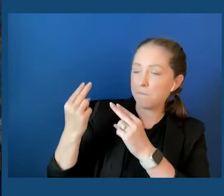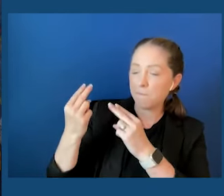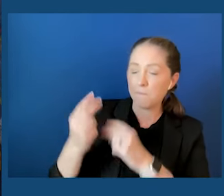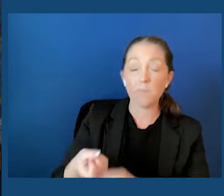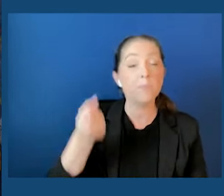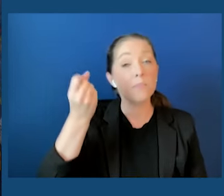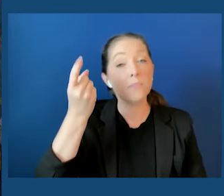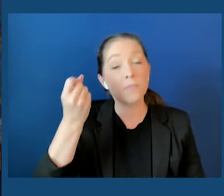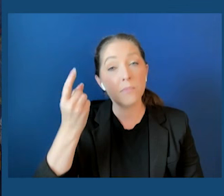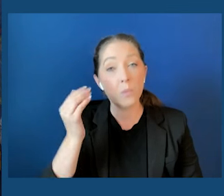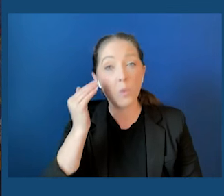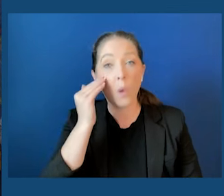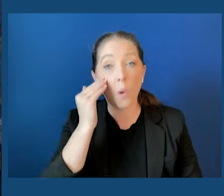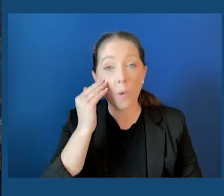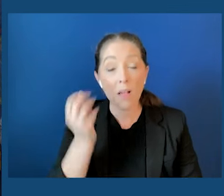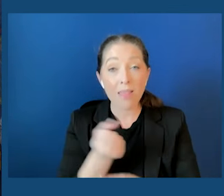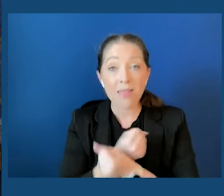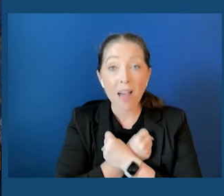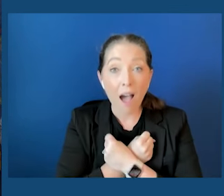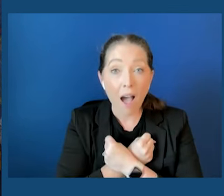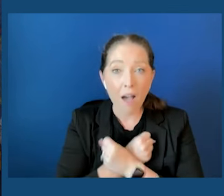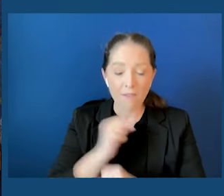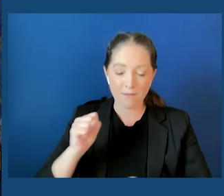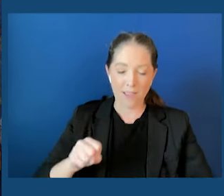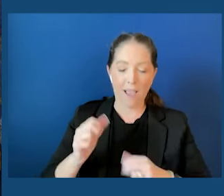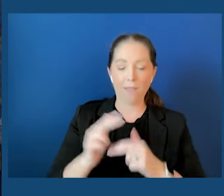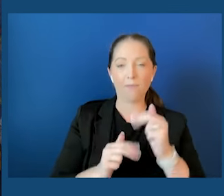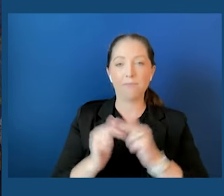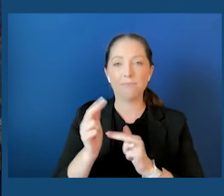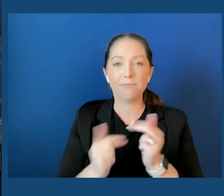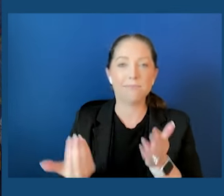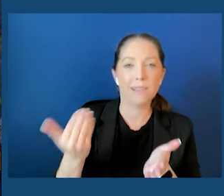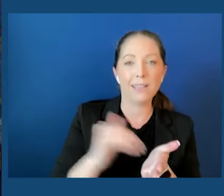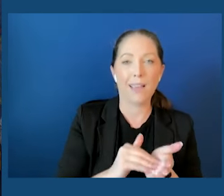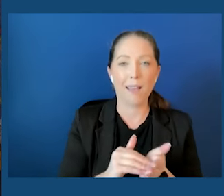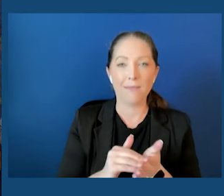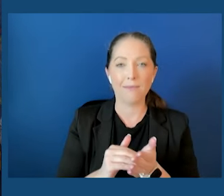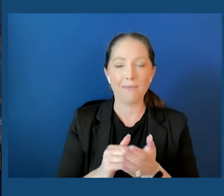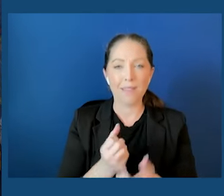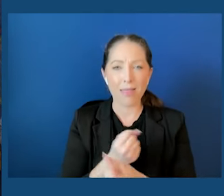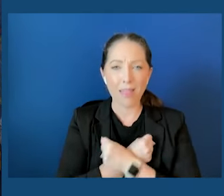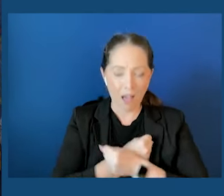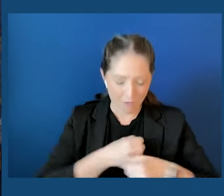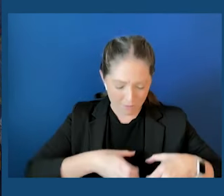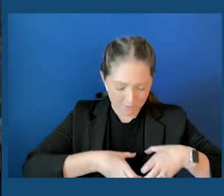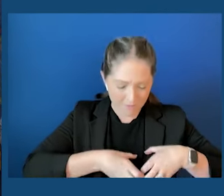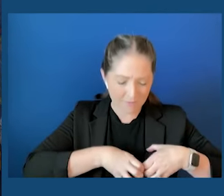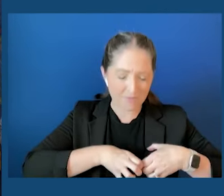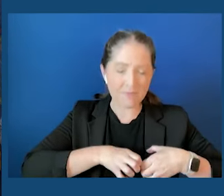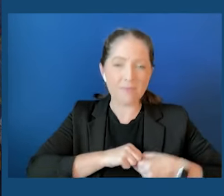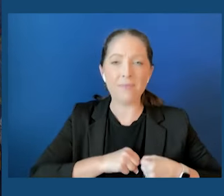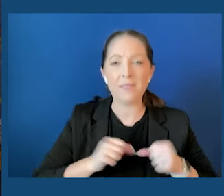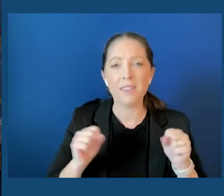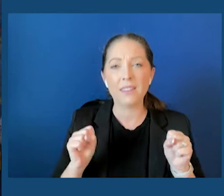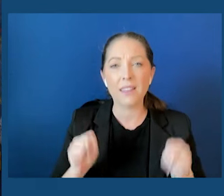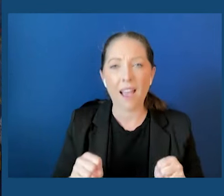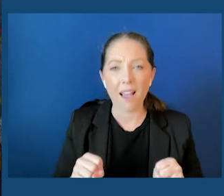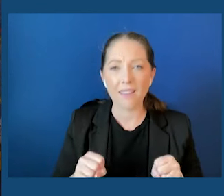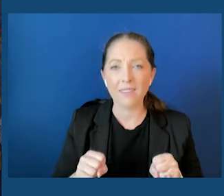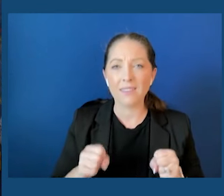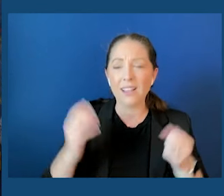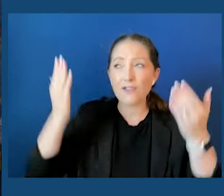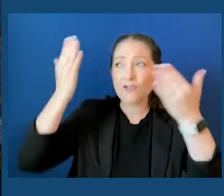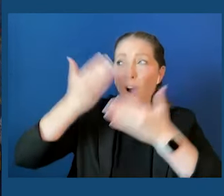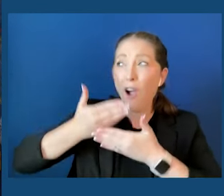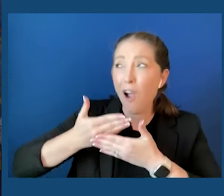that love can rebuild. Love can help heal. Even in the darkest of times, there is still light.